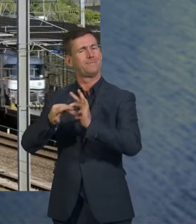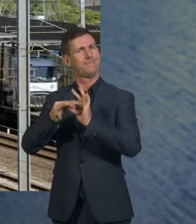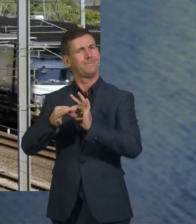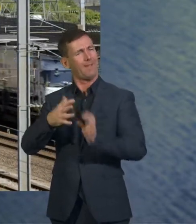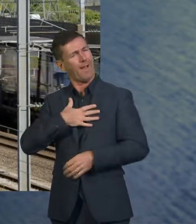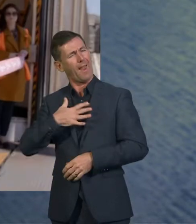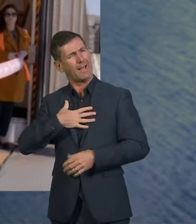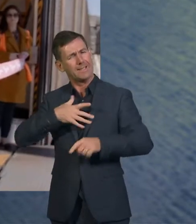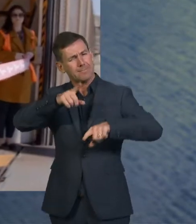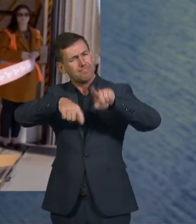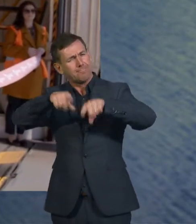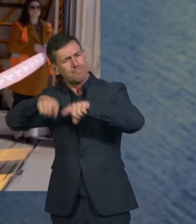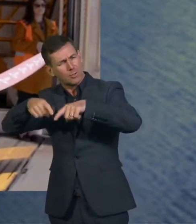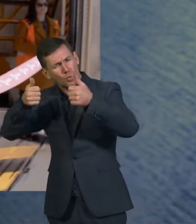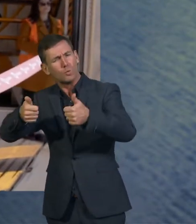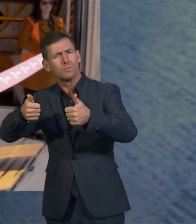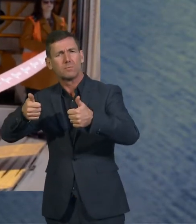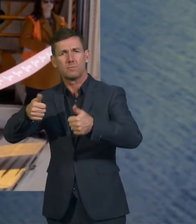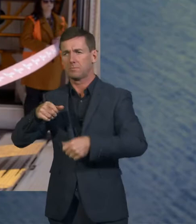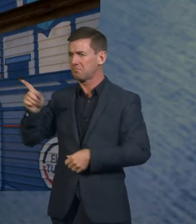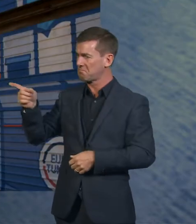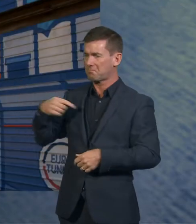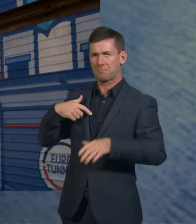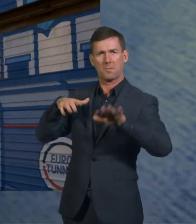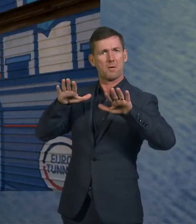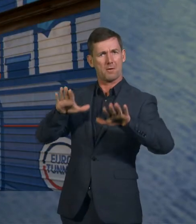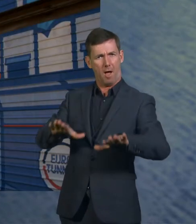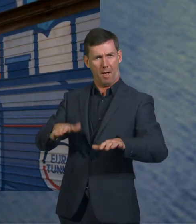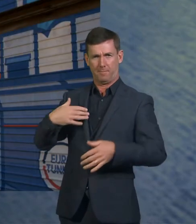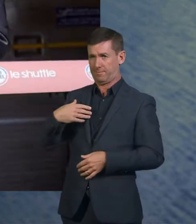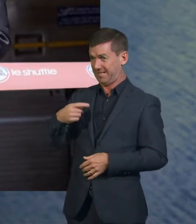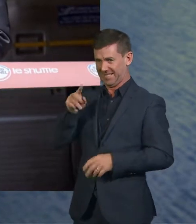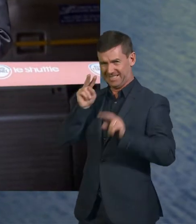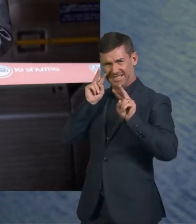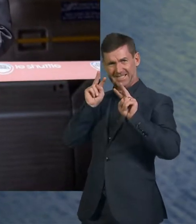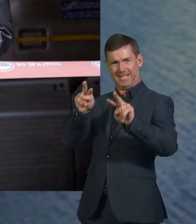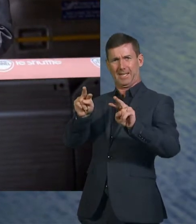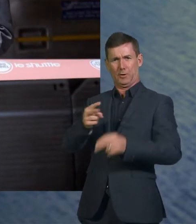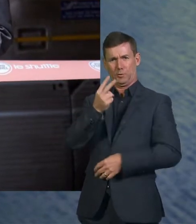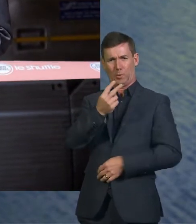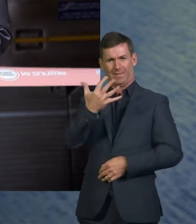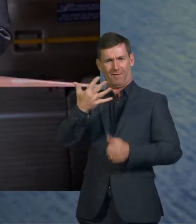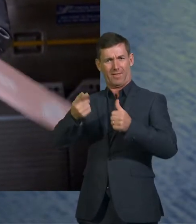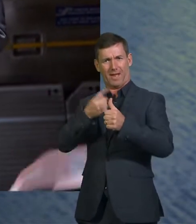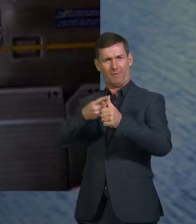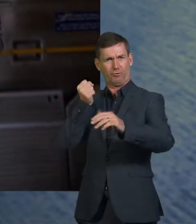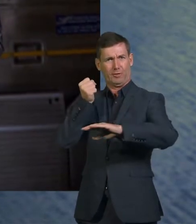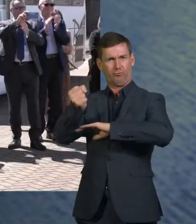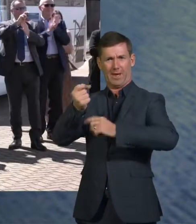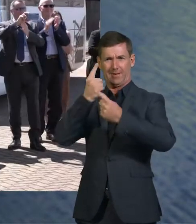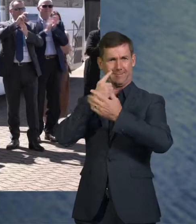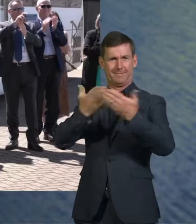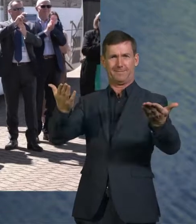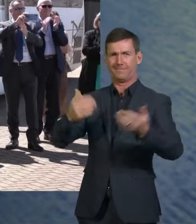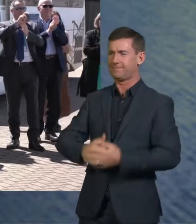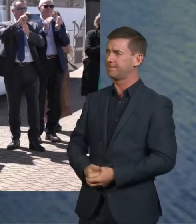With calm restored on the platforms, the time has come to reveal the 25th anniversary train. Yay!